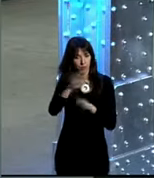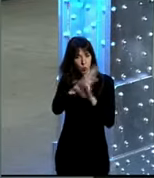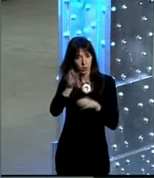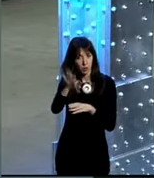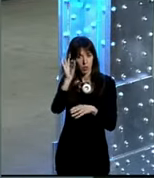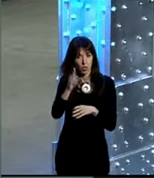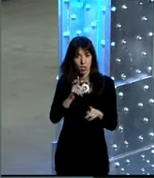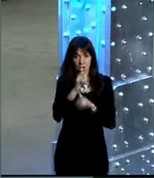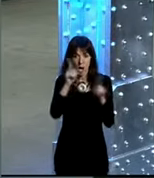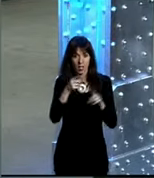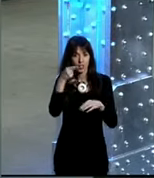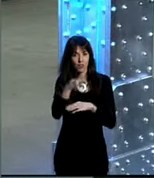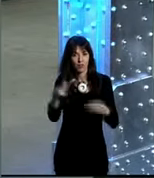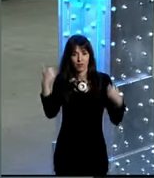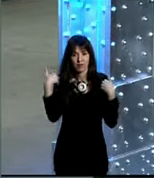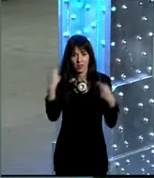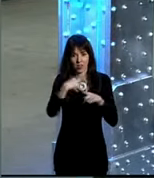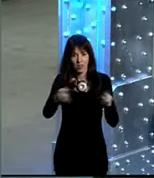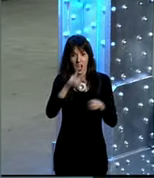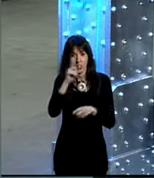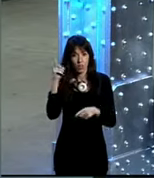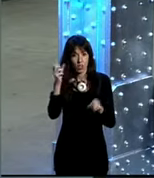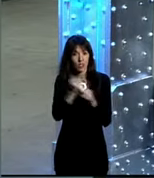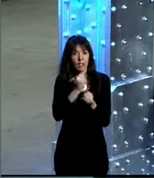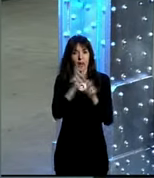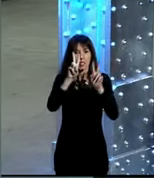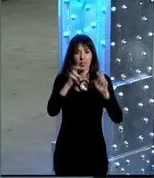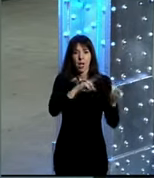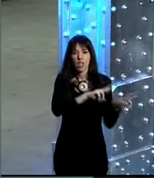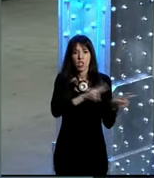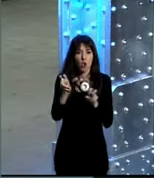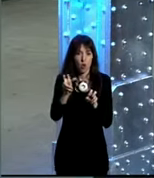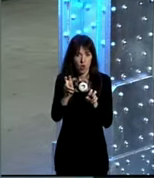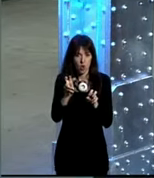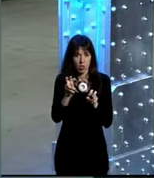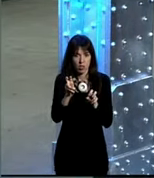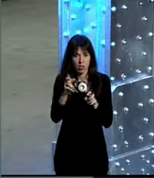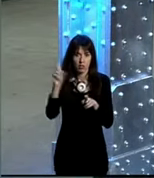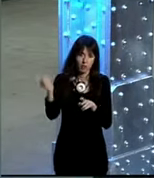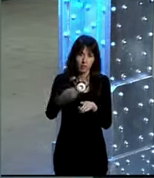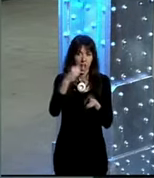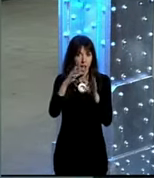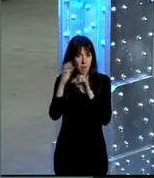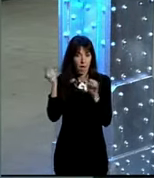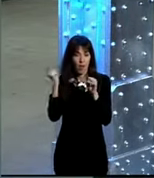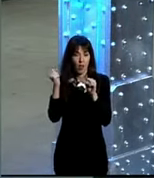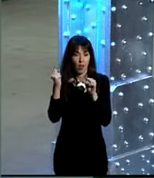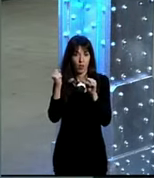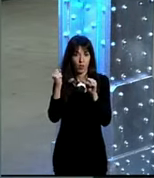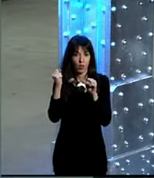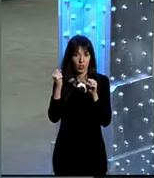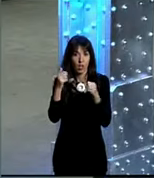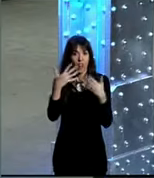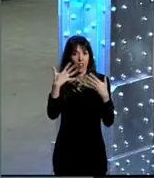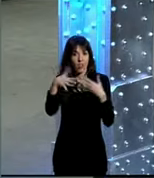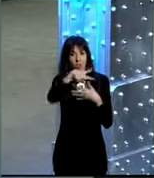Innovations. So we sent the energy ambassador out into the world to 10 different territories to report